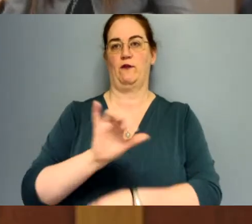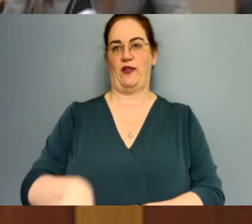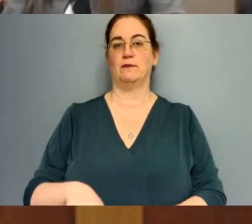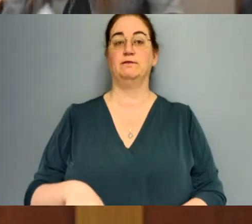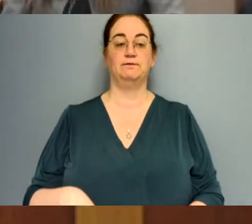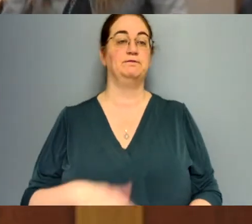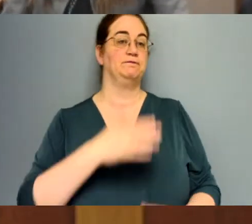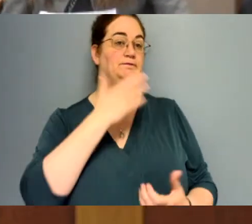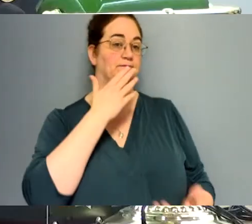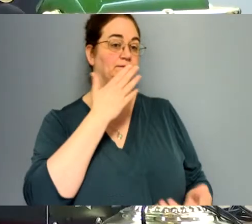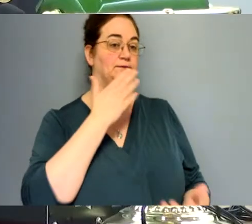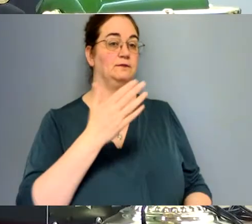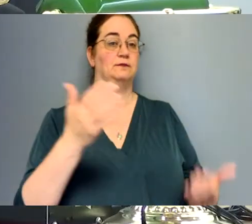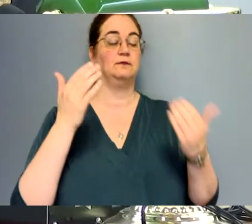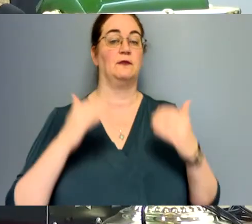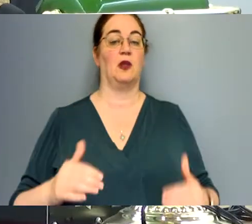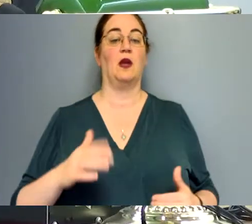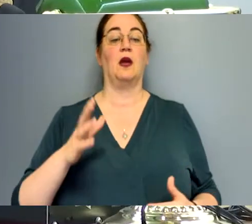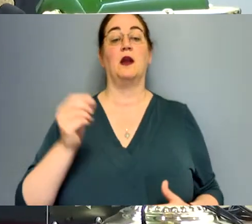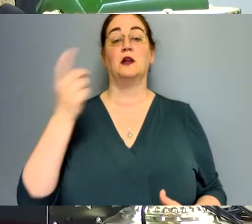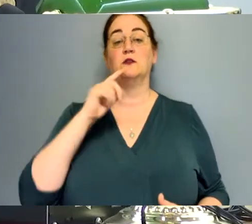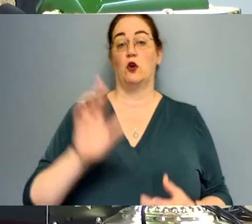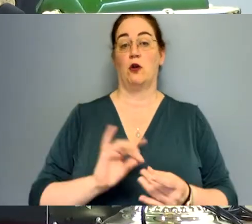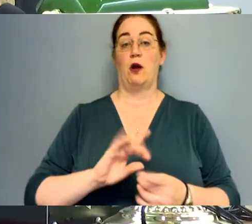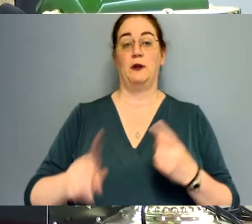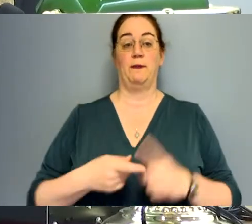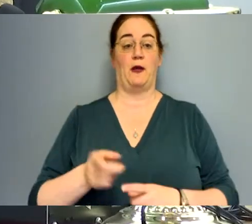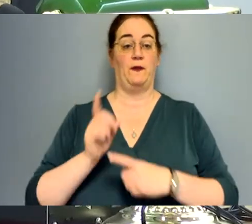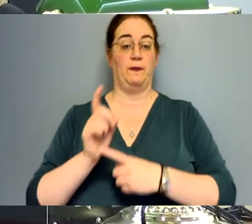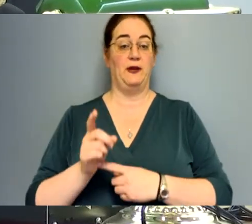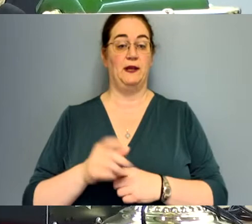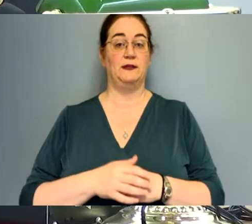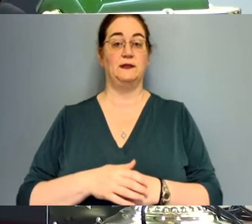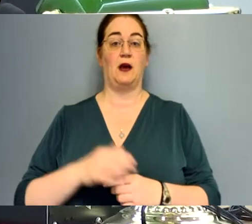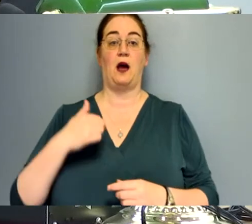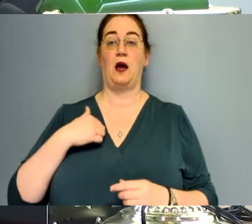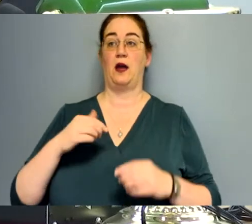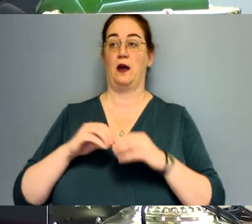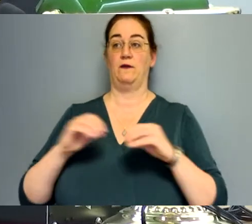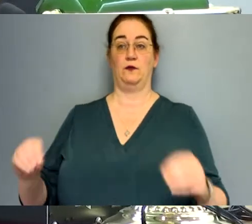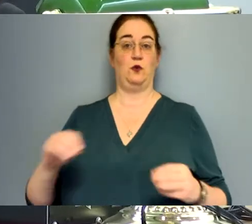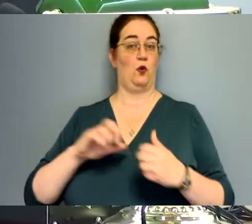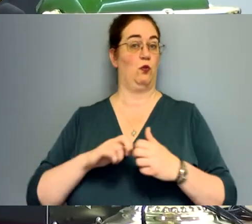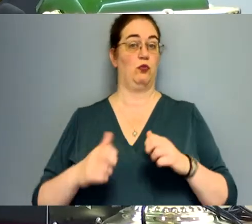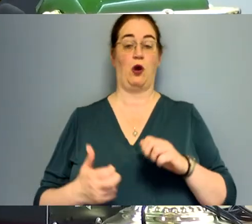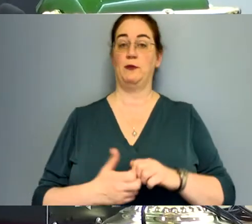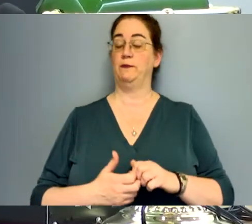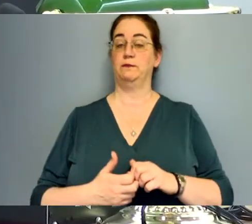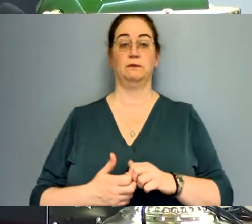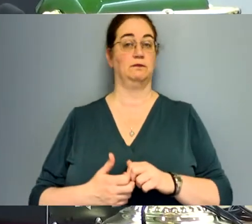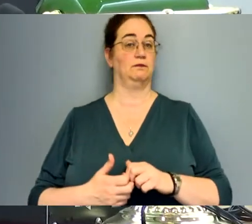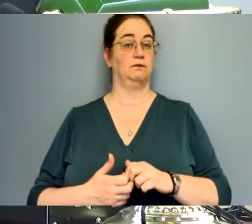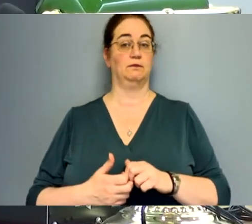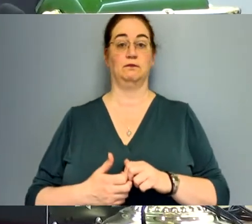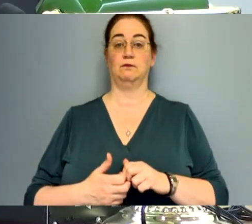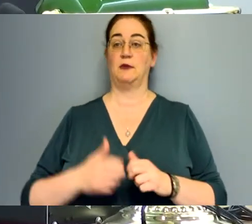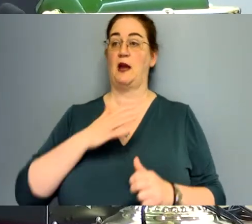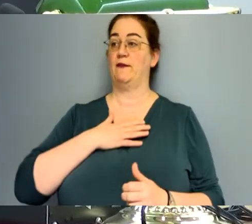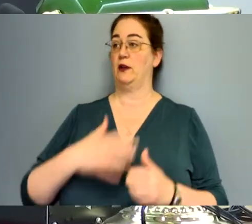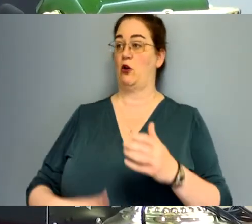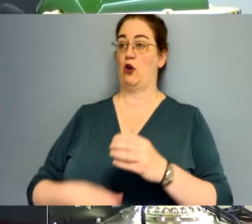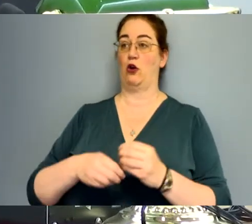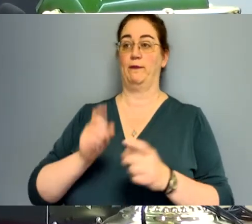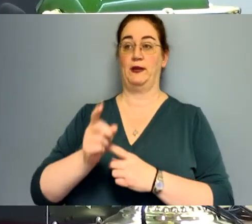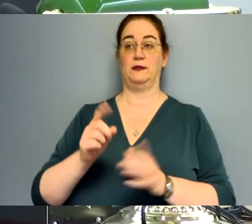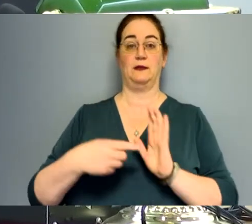you. And as for the comment about the minutes, I have absolutely no problem having our minutes